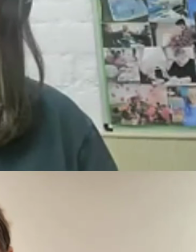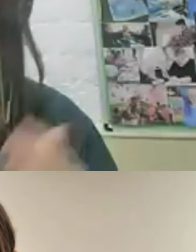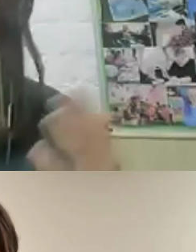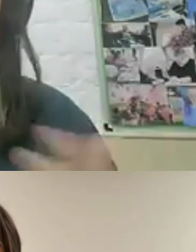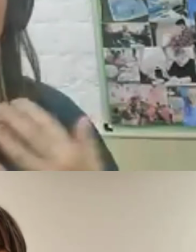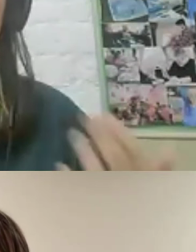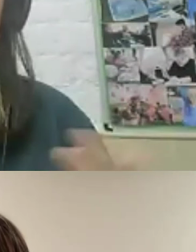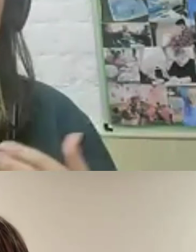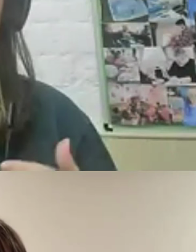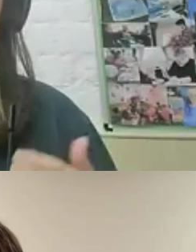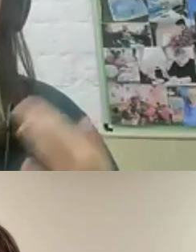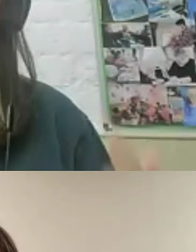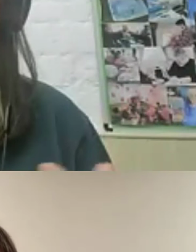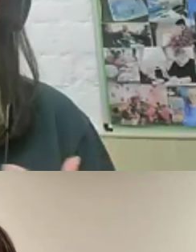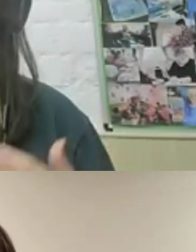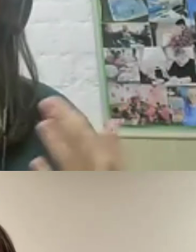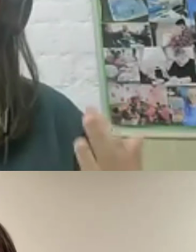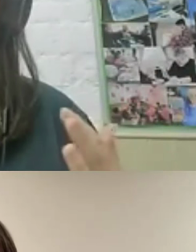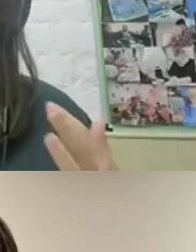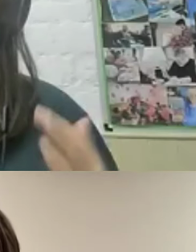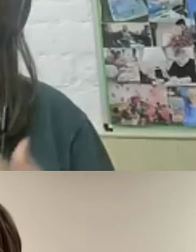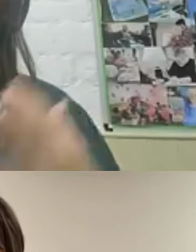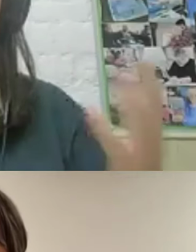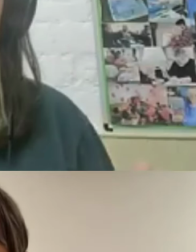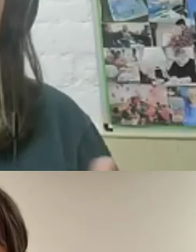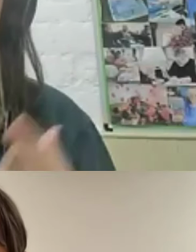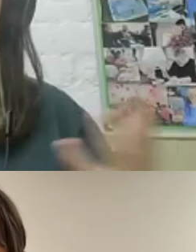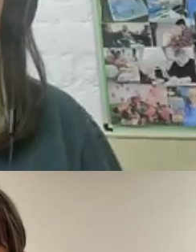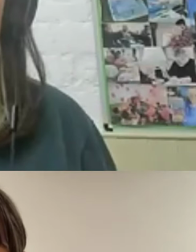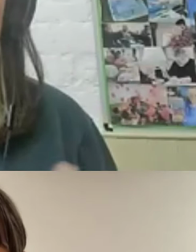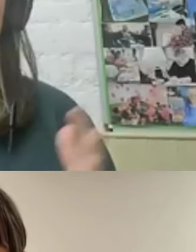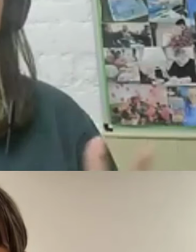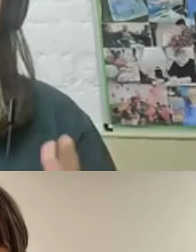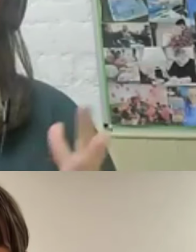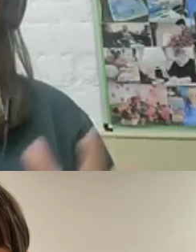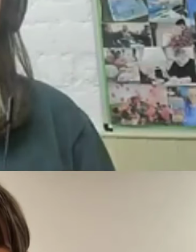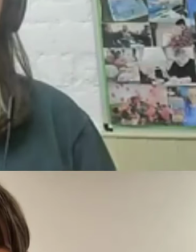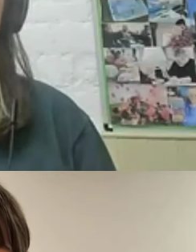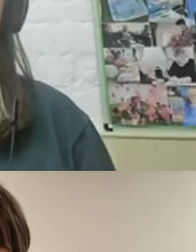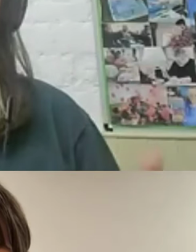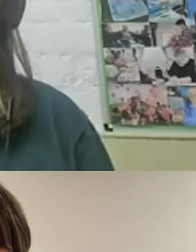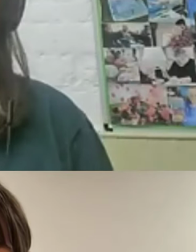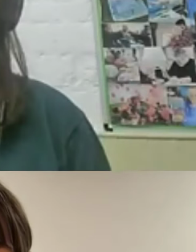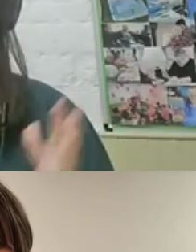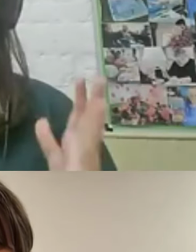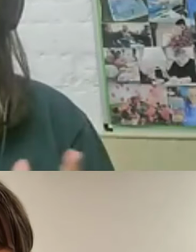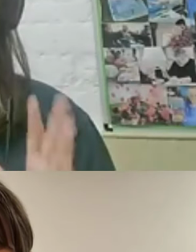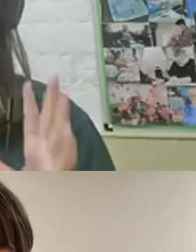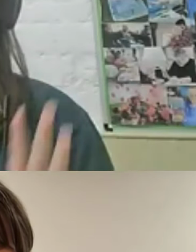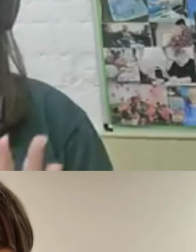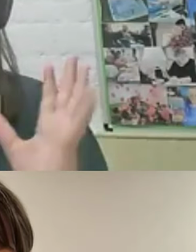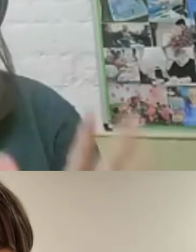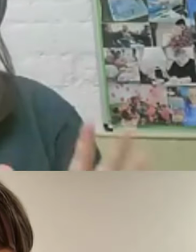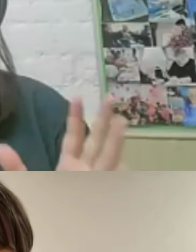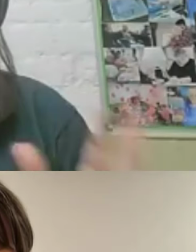started that, and the conversations with the funder, Paul Hamlin, was really about looking at the landscape of arts organisations,